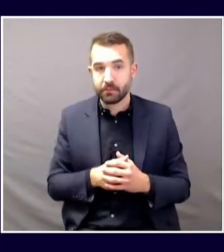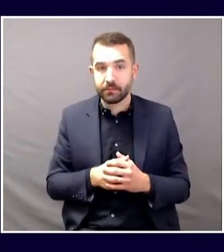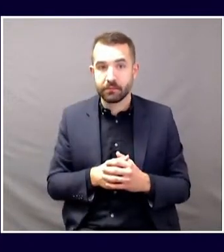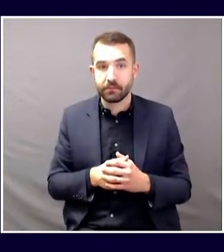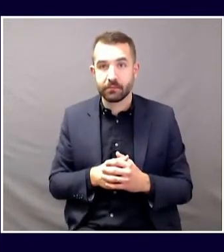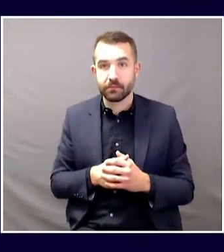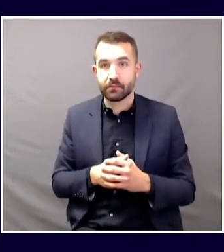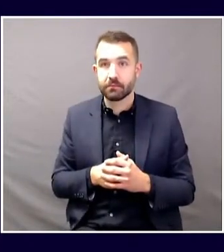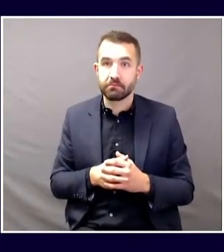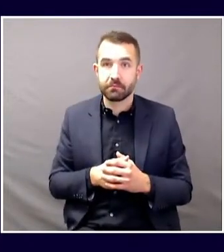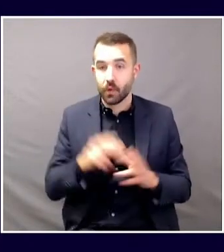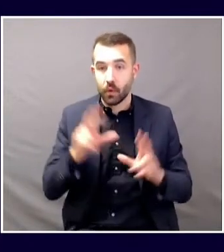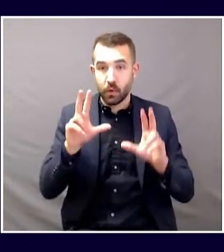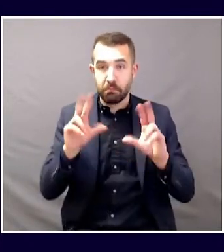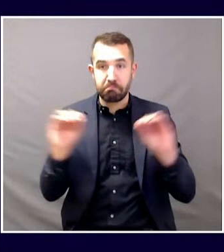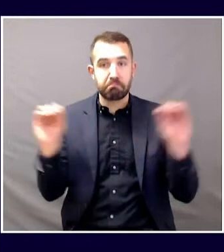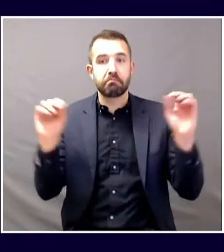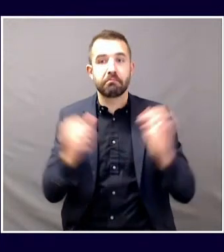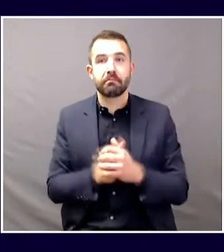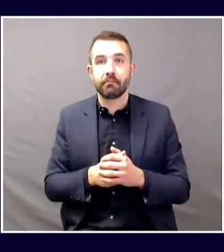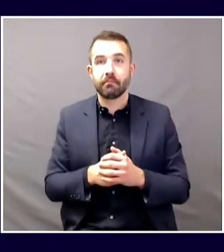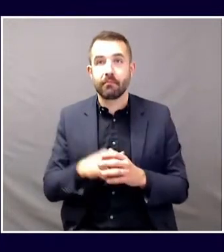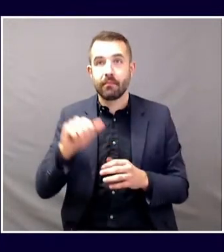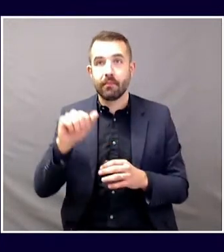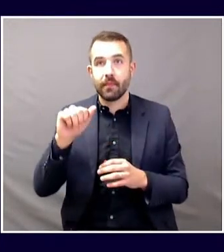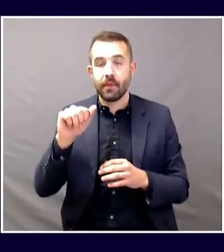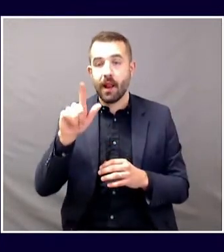Okay, we'll go over to Allison Ross at WMTW.